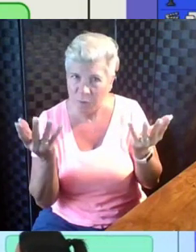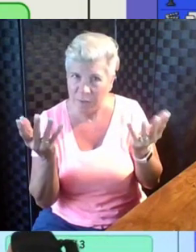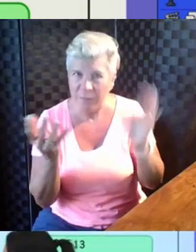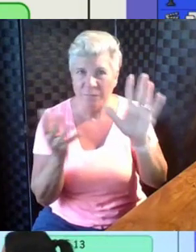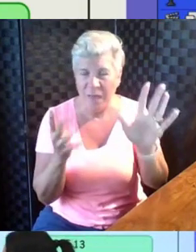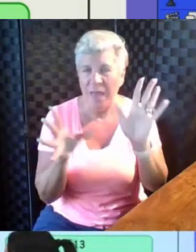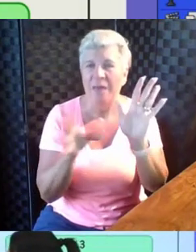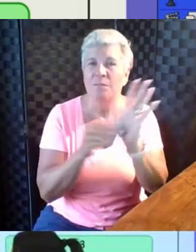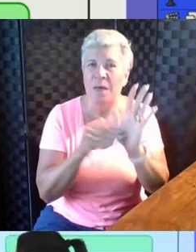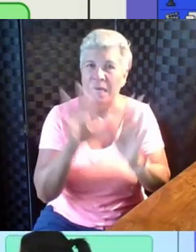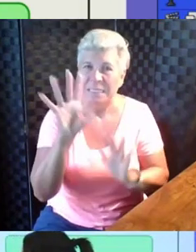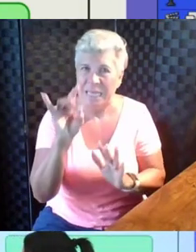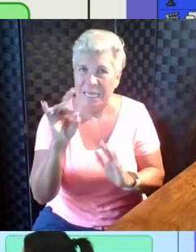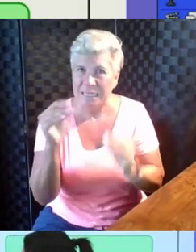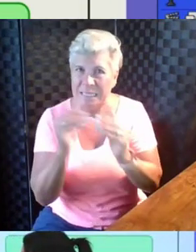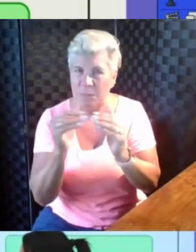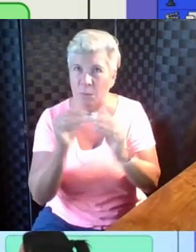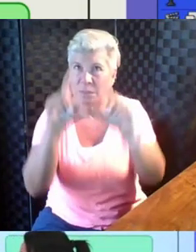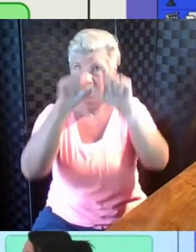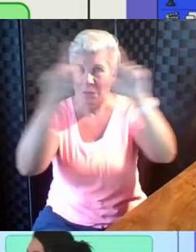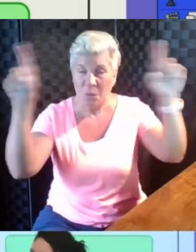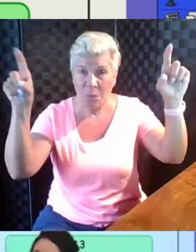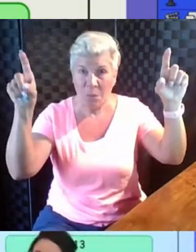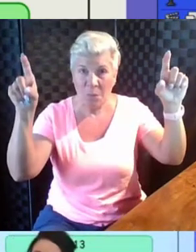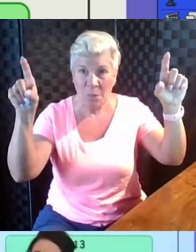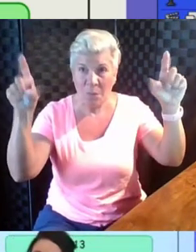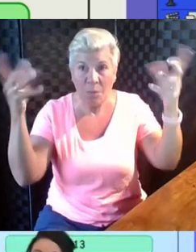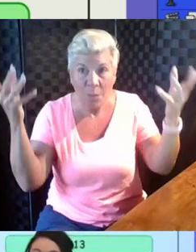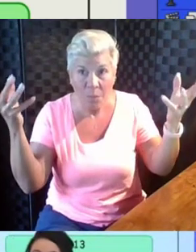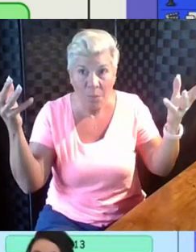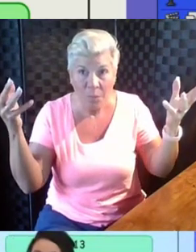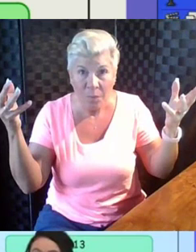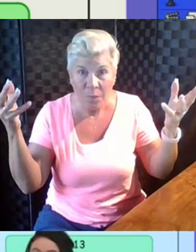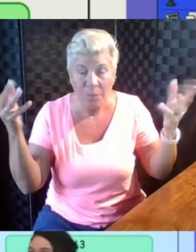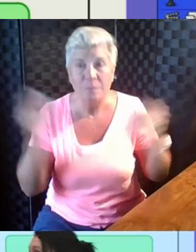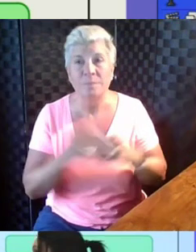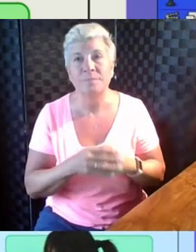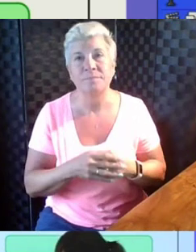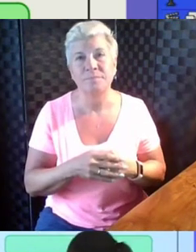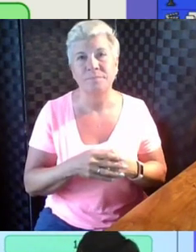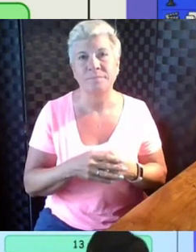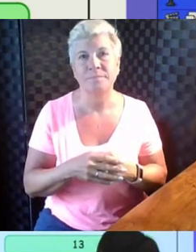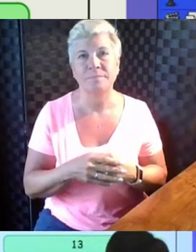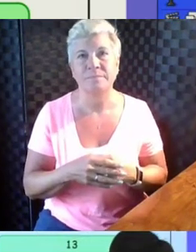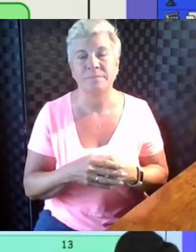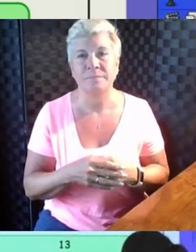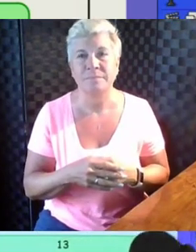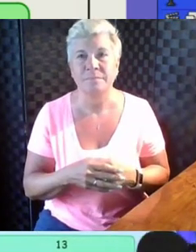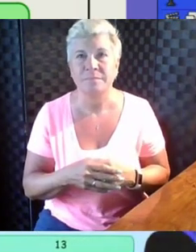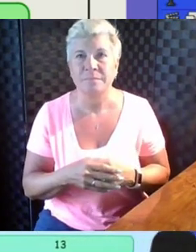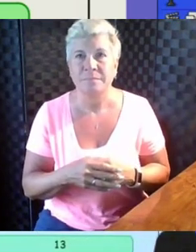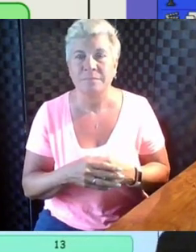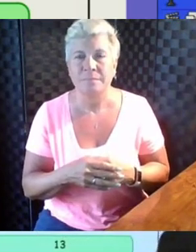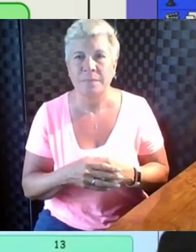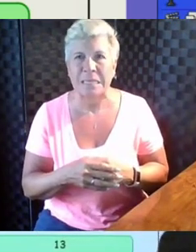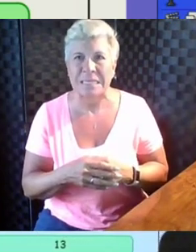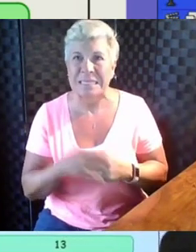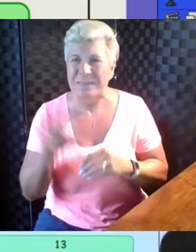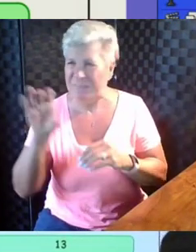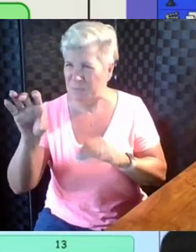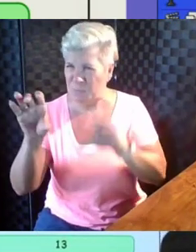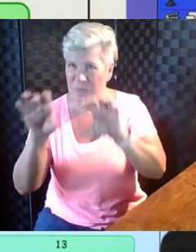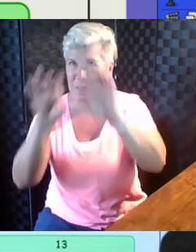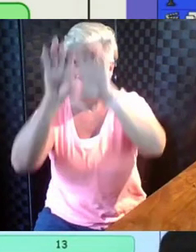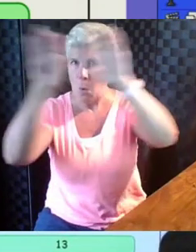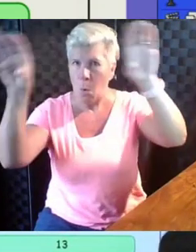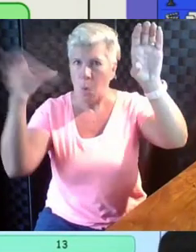the 5 plus the 8, and that gave us our whole. Well, if you're missing the part,